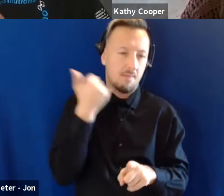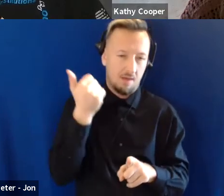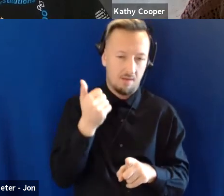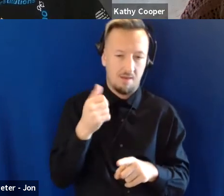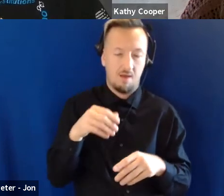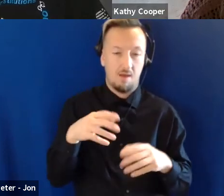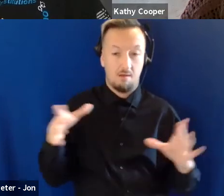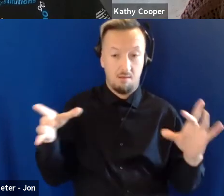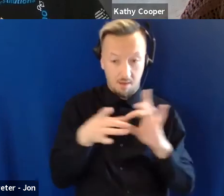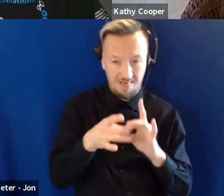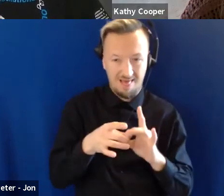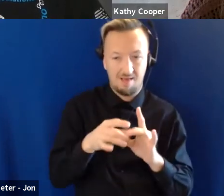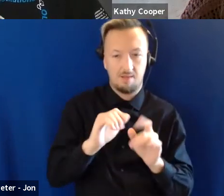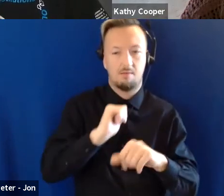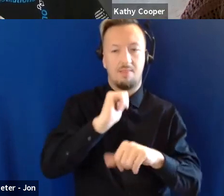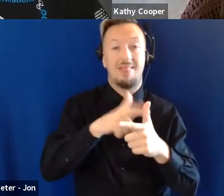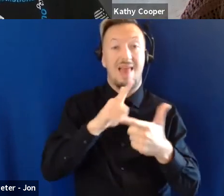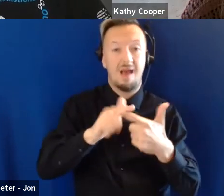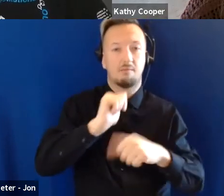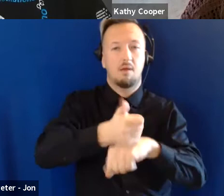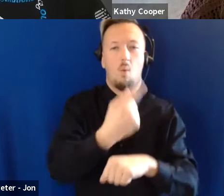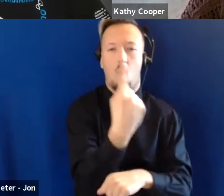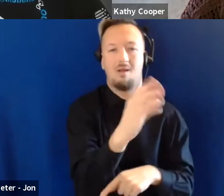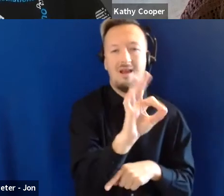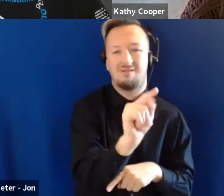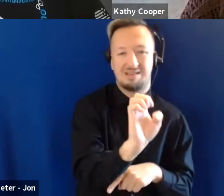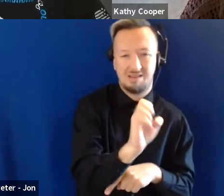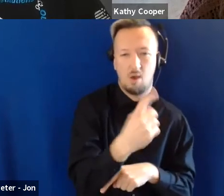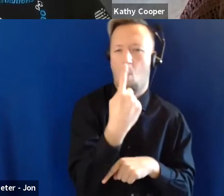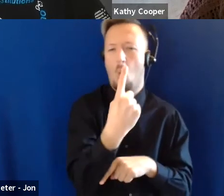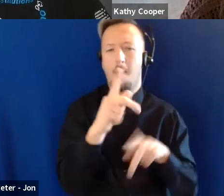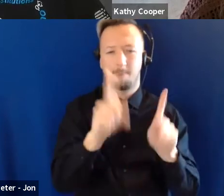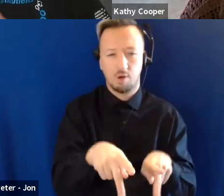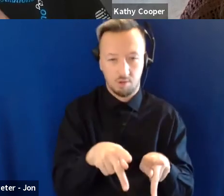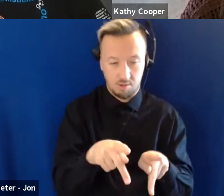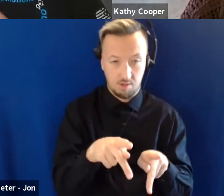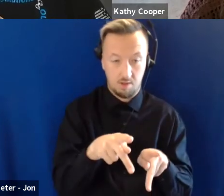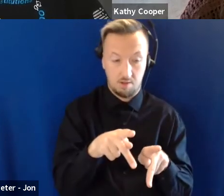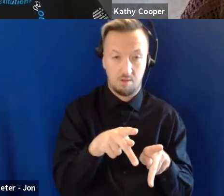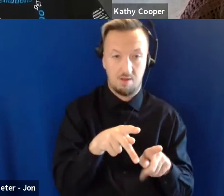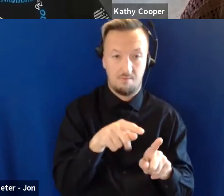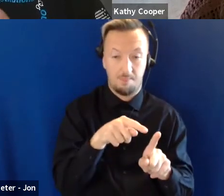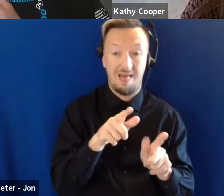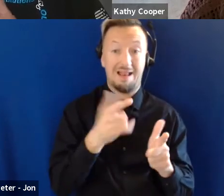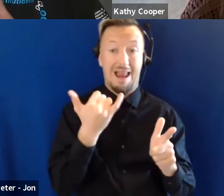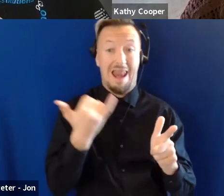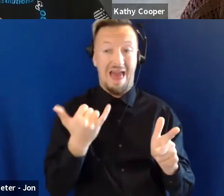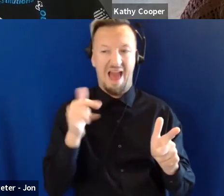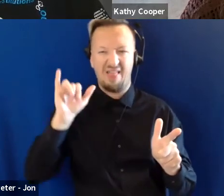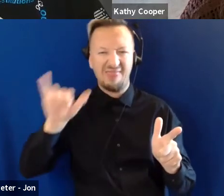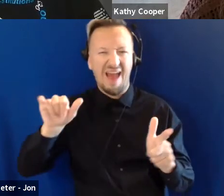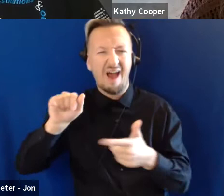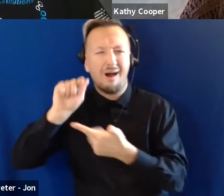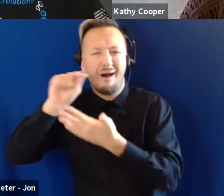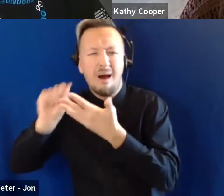gives you one person, then looking at all of these May activities, resource development, you know, kind of all of